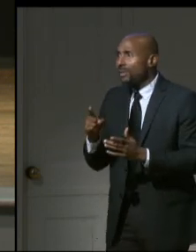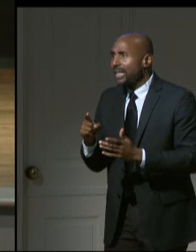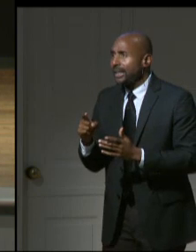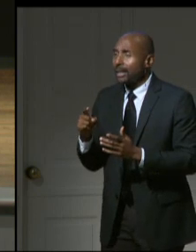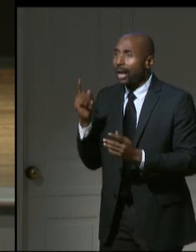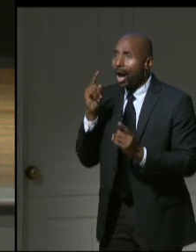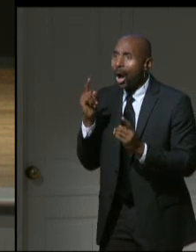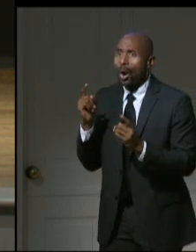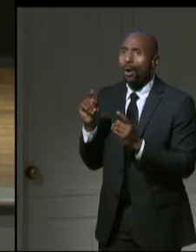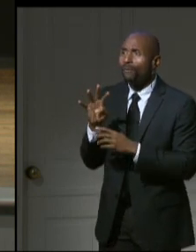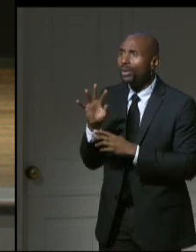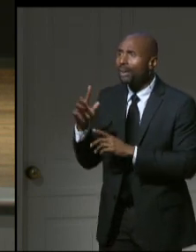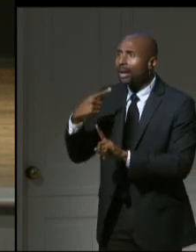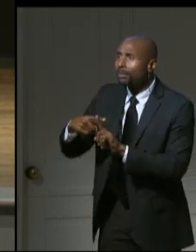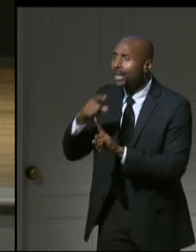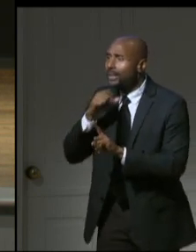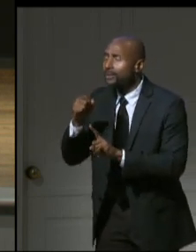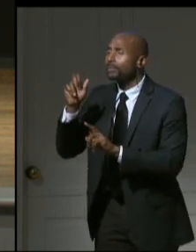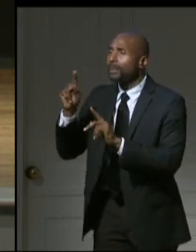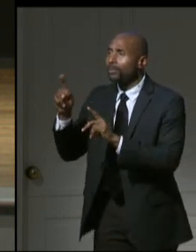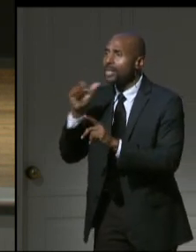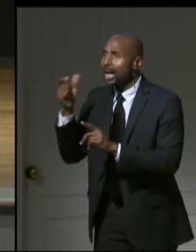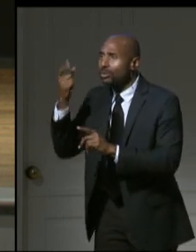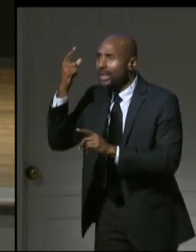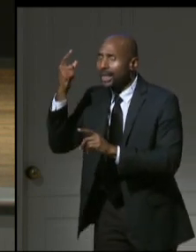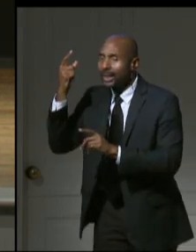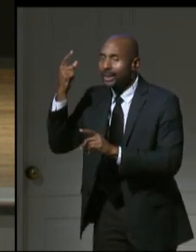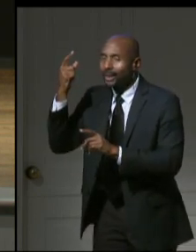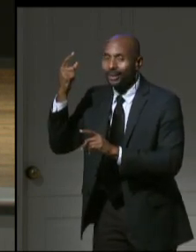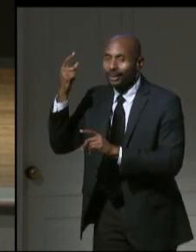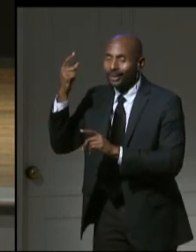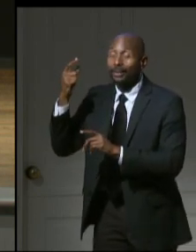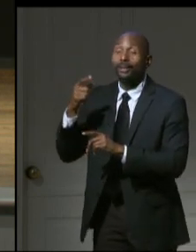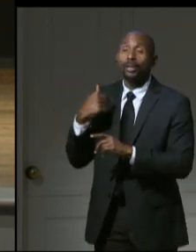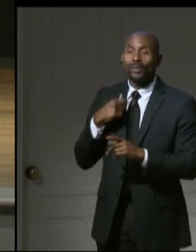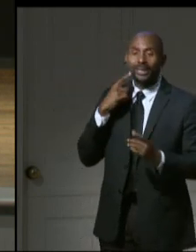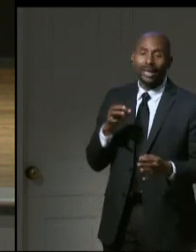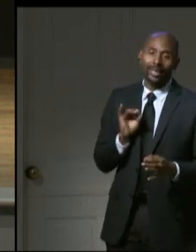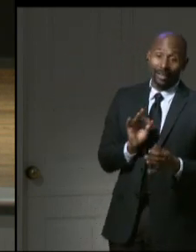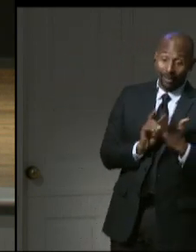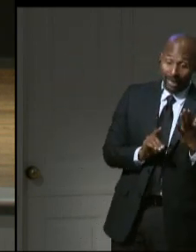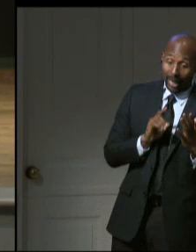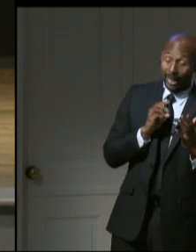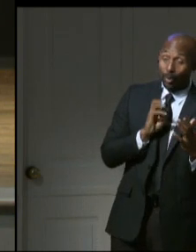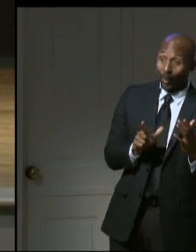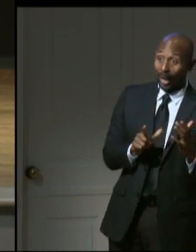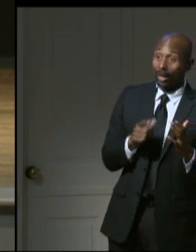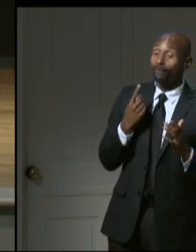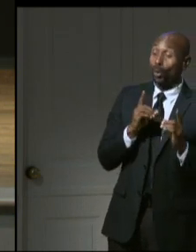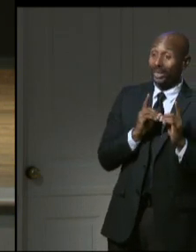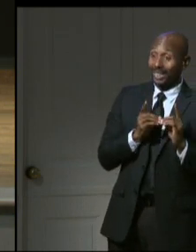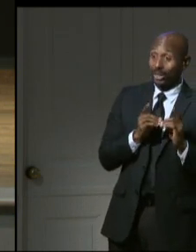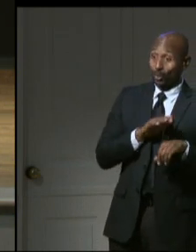not understanding it that we decided to say, no, if it's designed really well and designed for the digital native, then